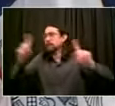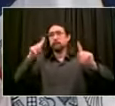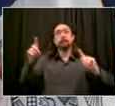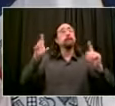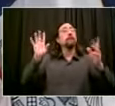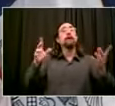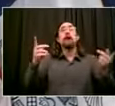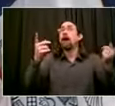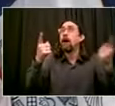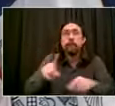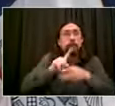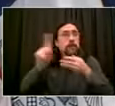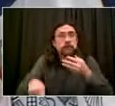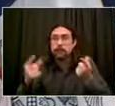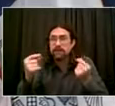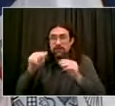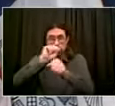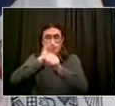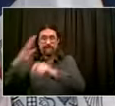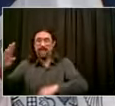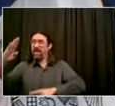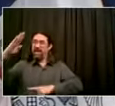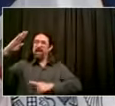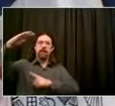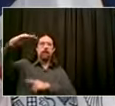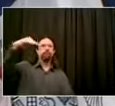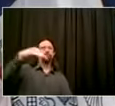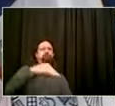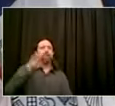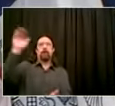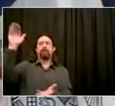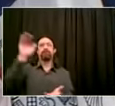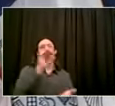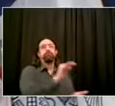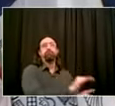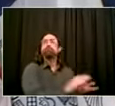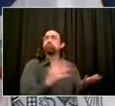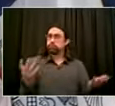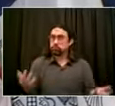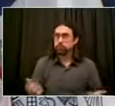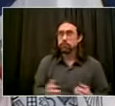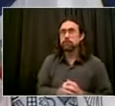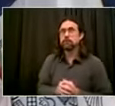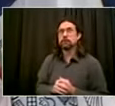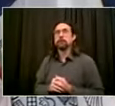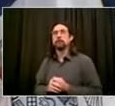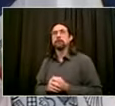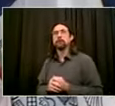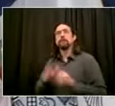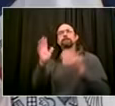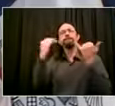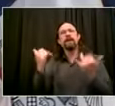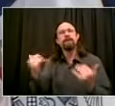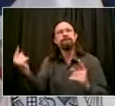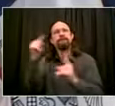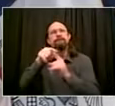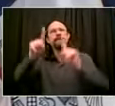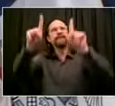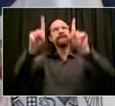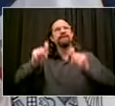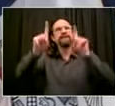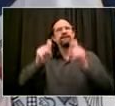were getting to pretty low levels of testing. And, you know, there's still, as I said, a lot of New Yorkers never got tested at all. That actually makes it harder to